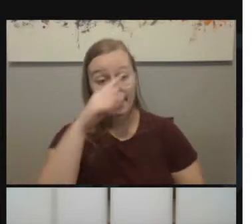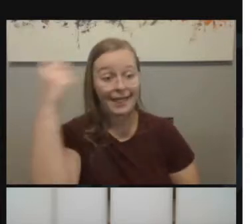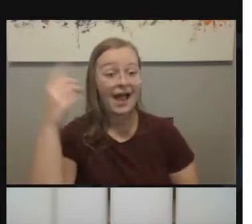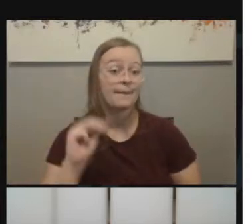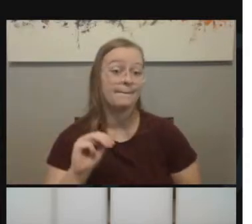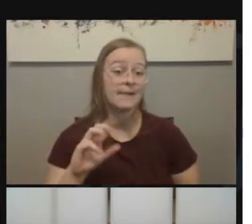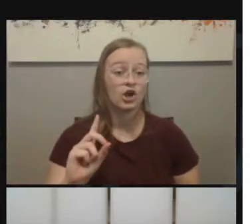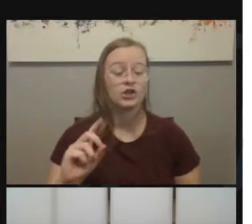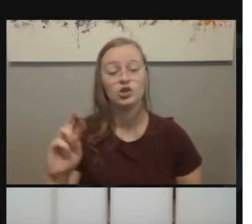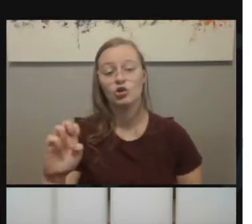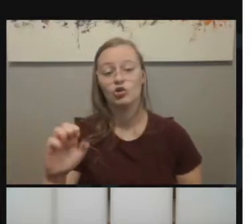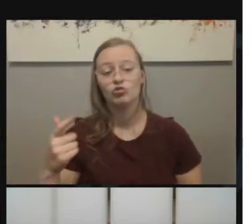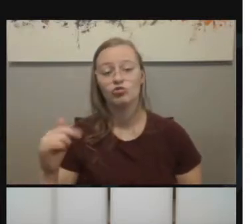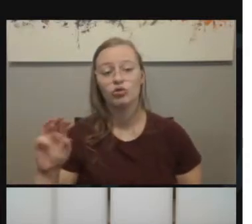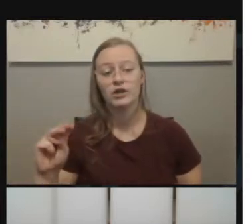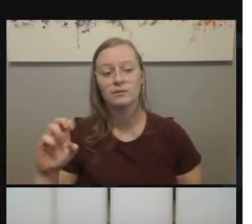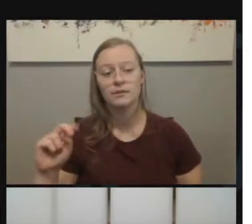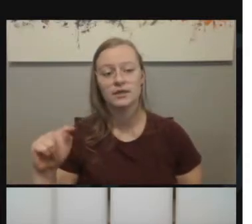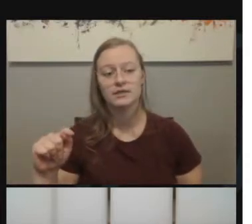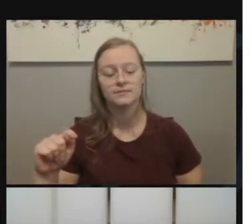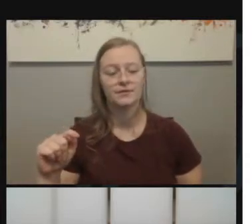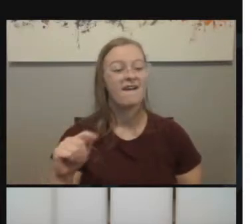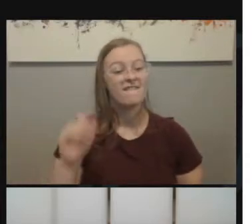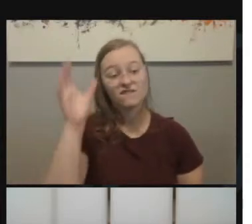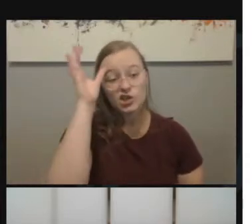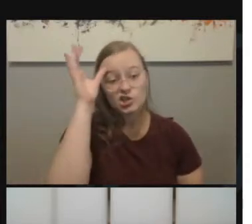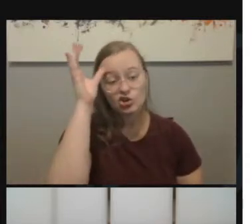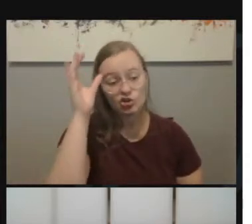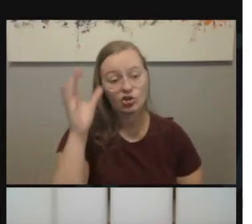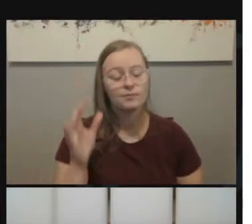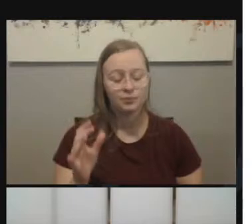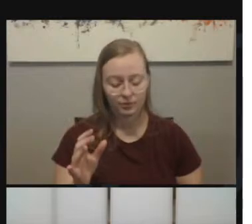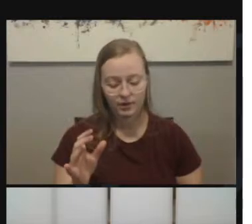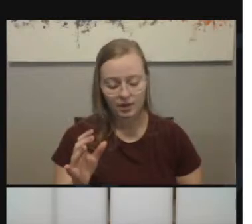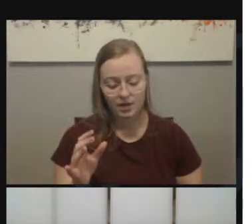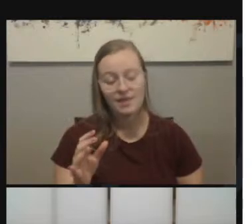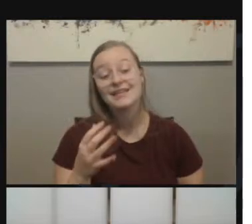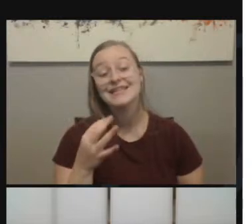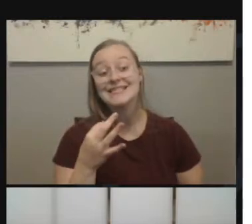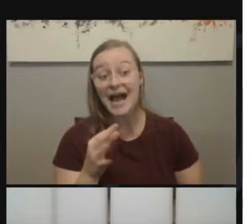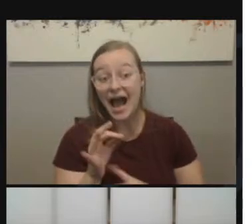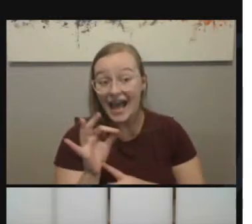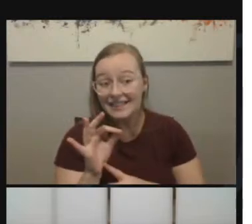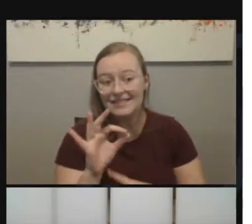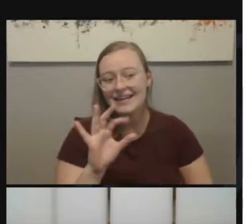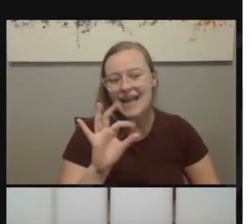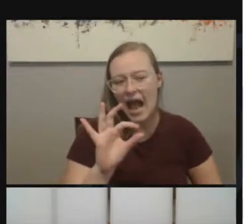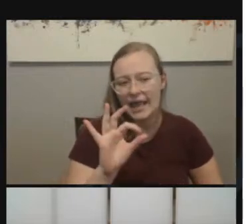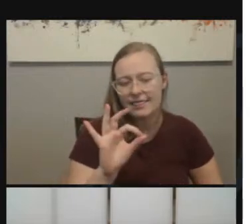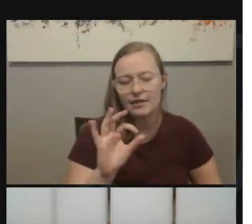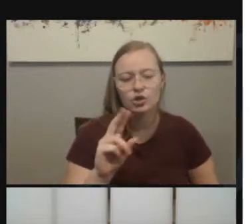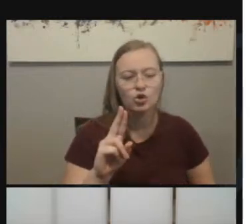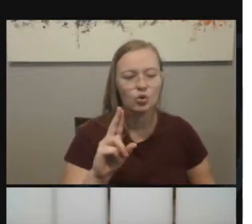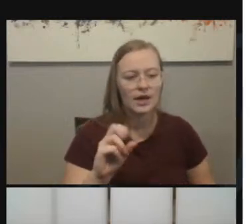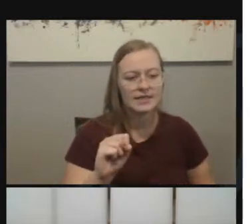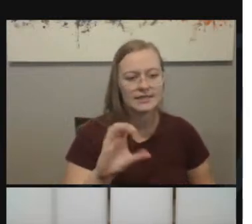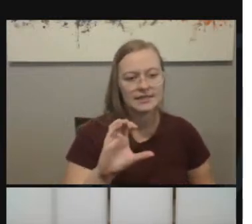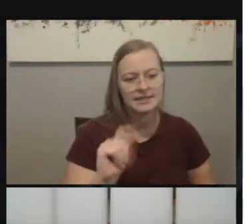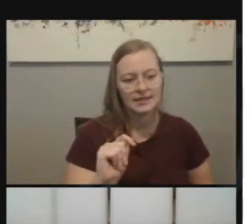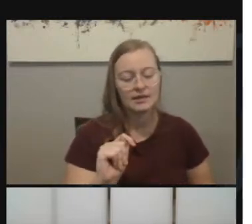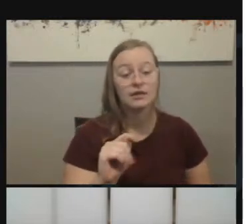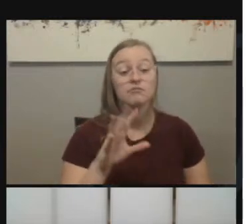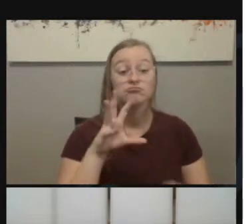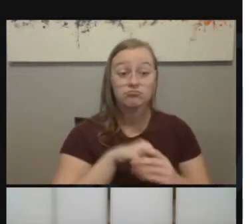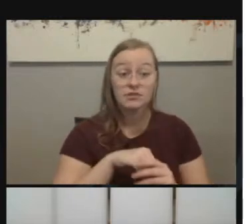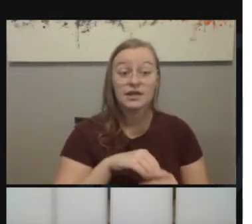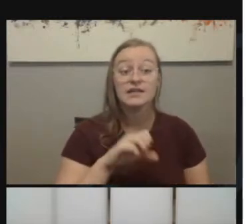regiment, a fraternal regiment, the 9th USCT, contained Stephen's